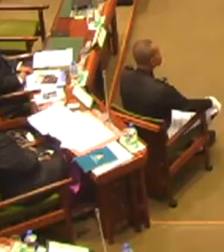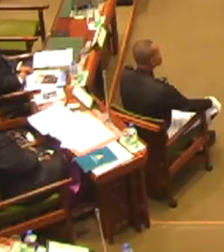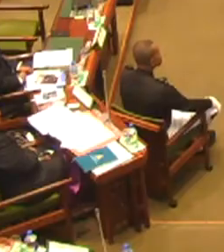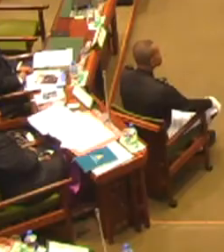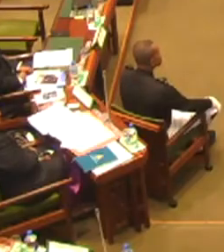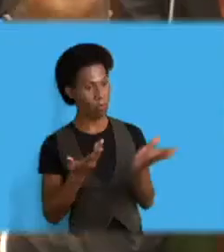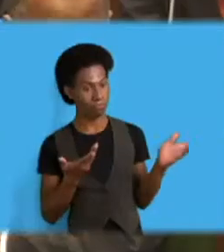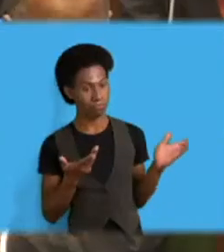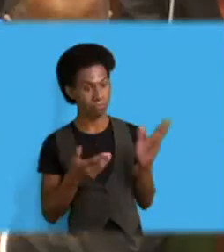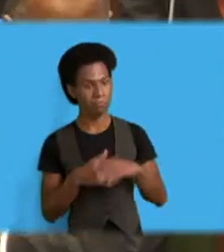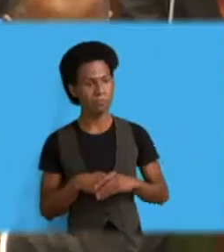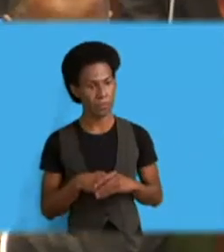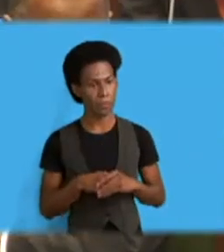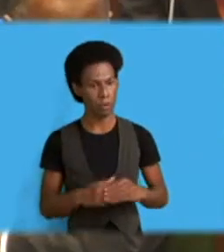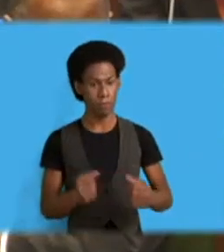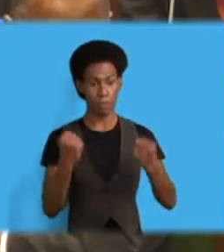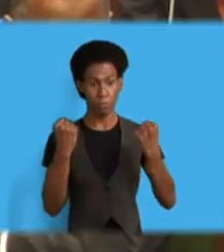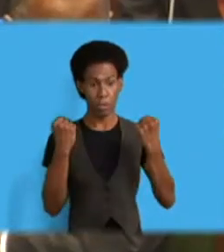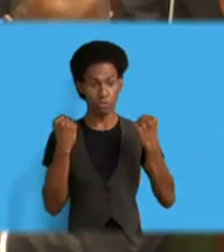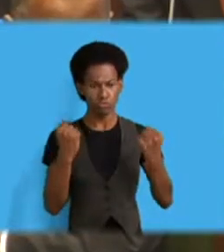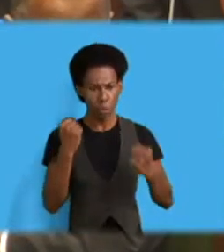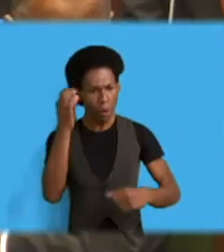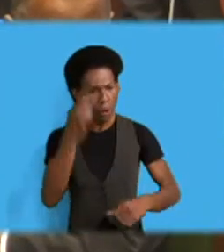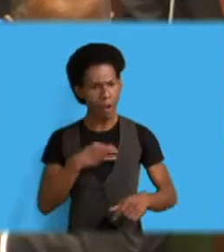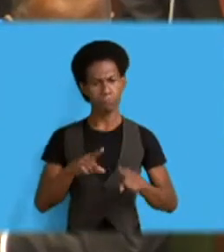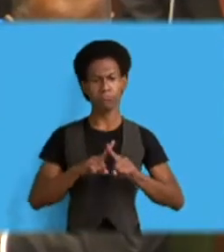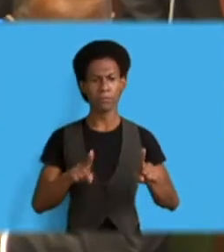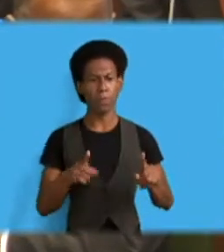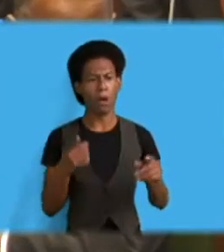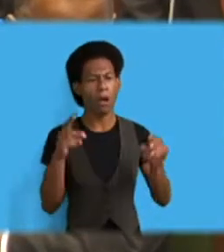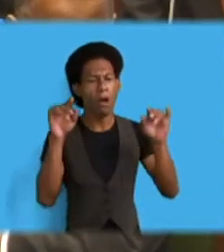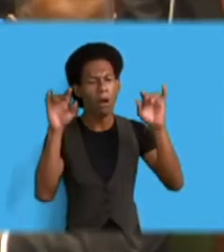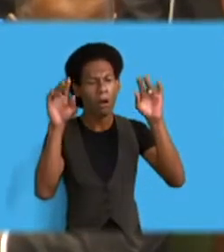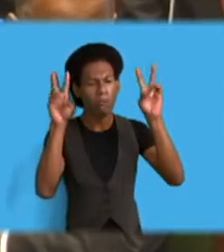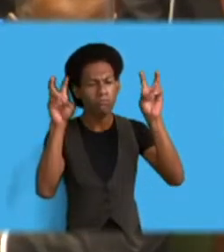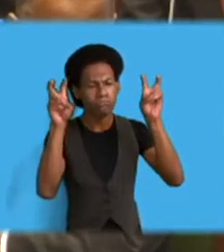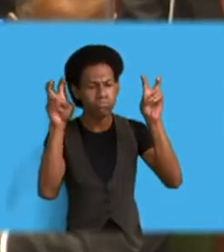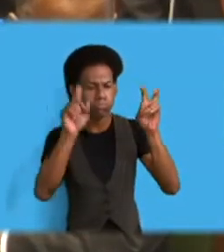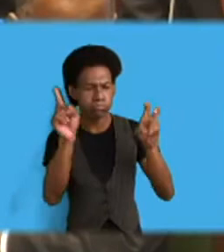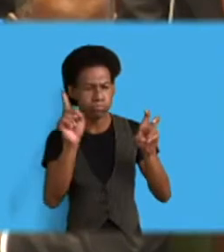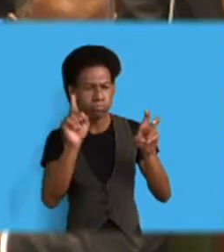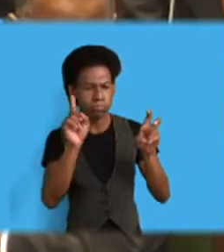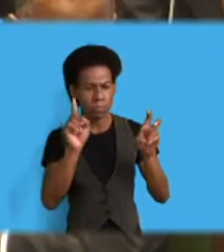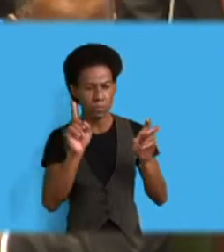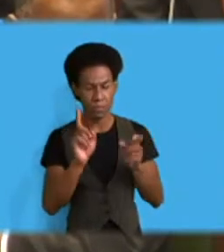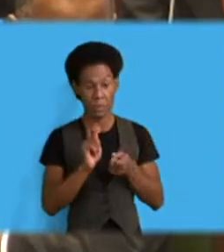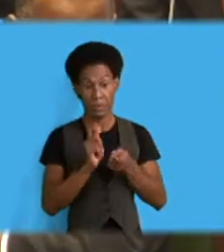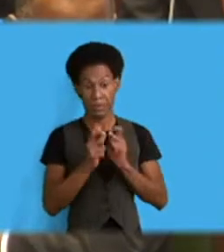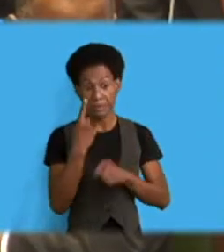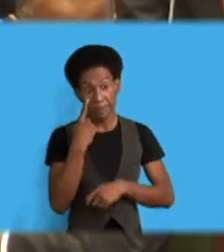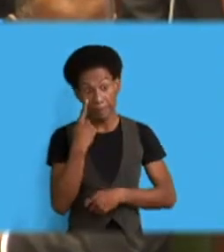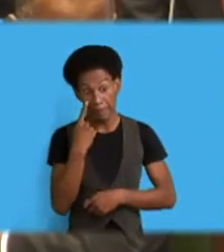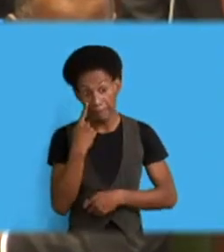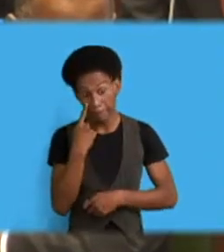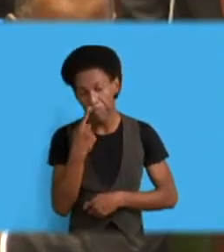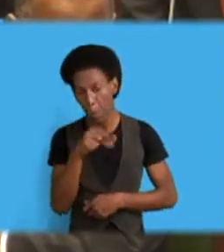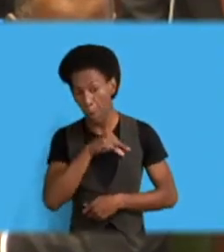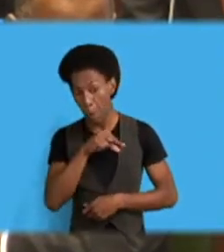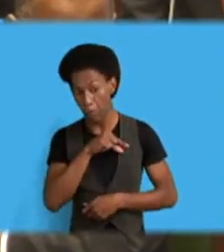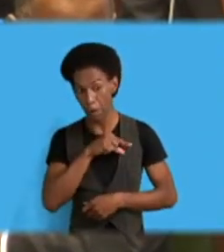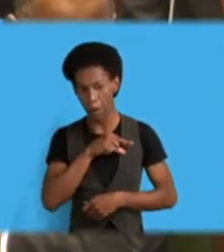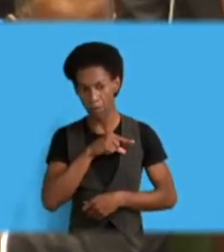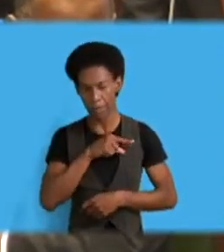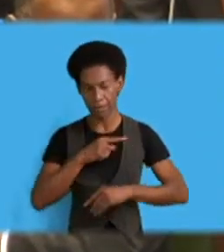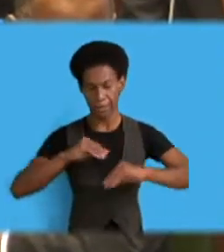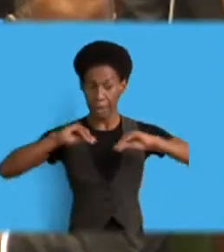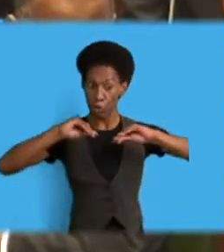there are several contentious issues whose authenticity needs to be tested in a national debate on the quality of education we are providing to the students